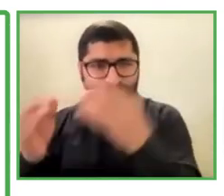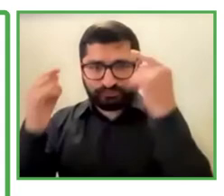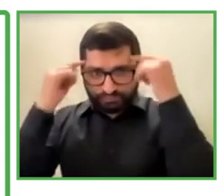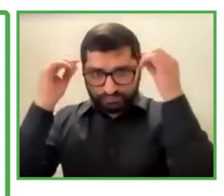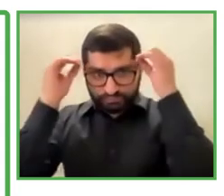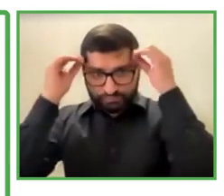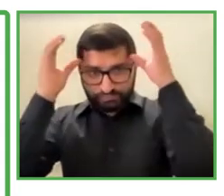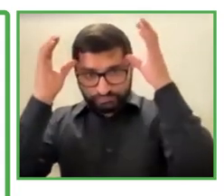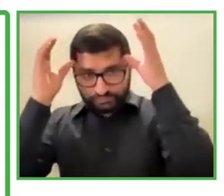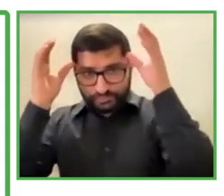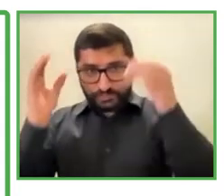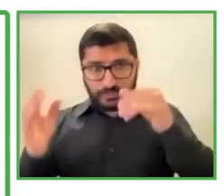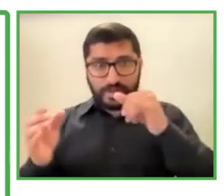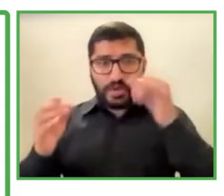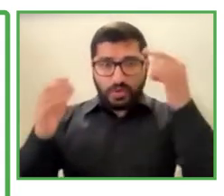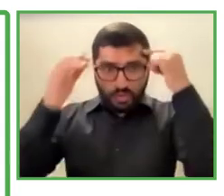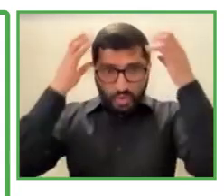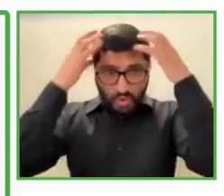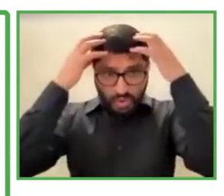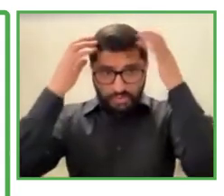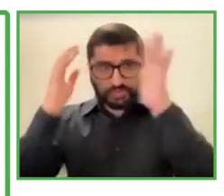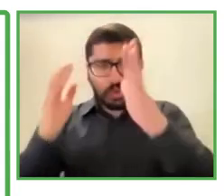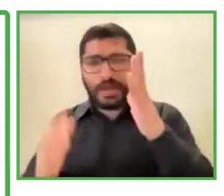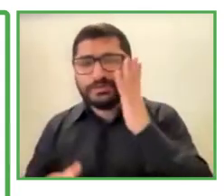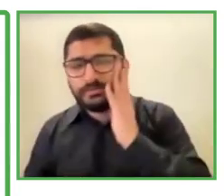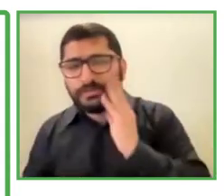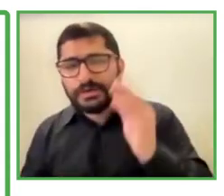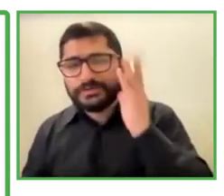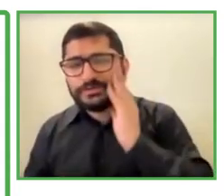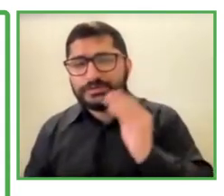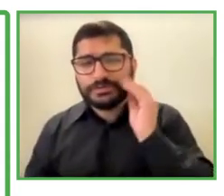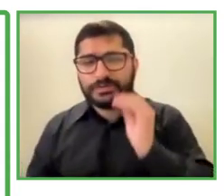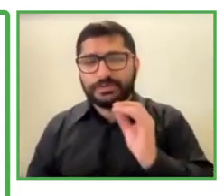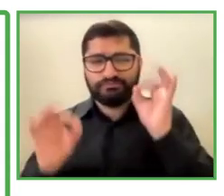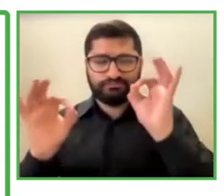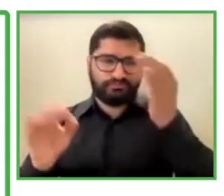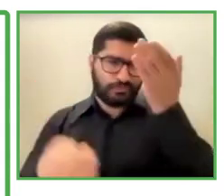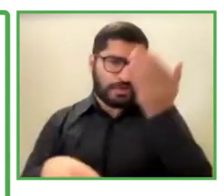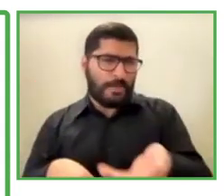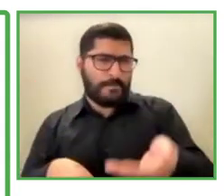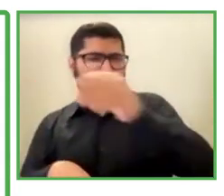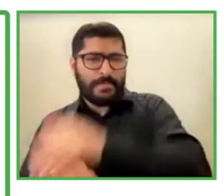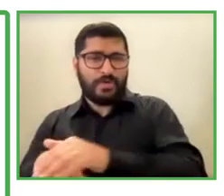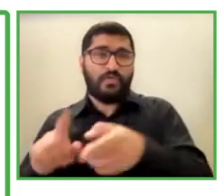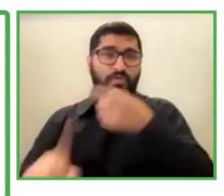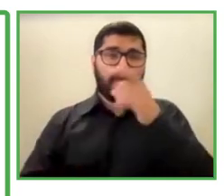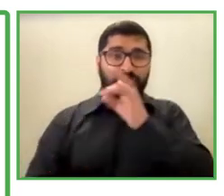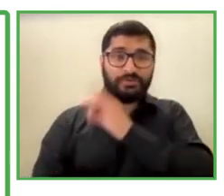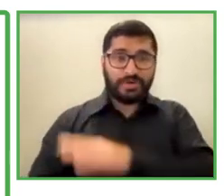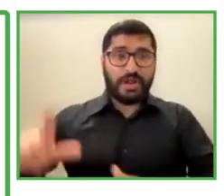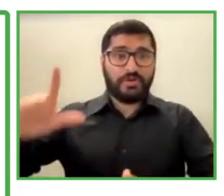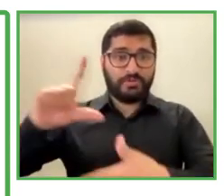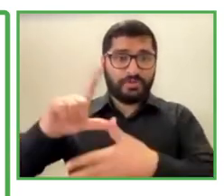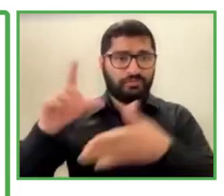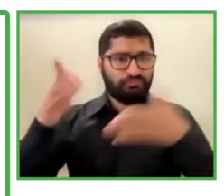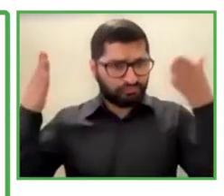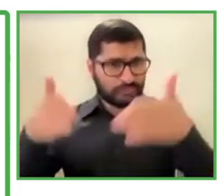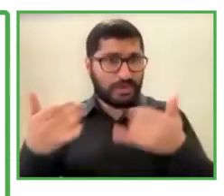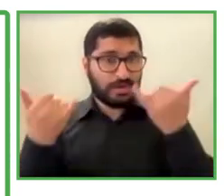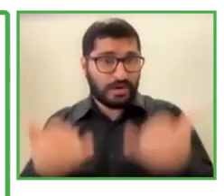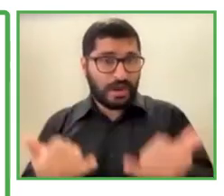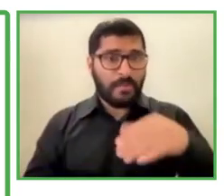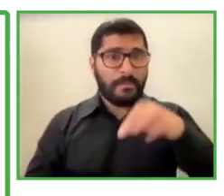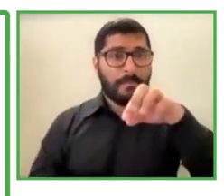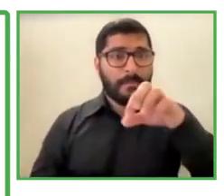neuro-rehabilitation aspect. She has participated as an expert in Chile and in Latin America. Paloma Cid, please go ahead and tell